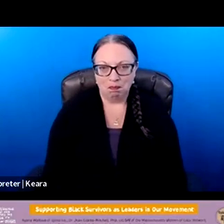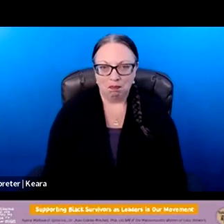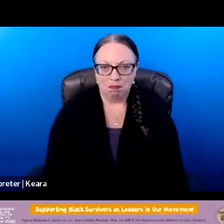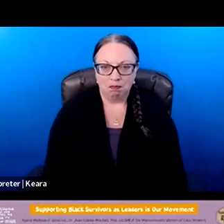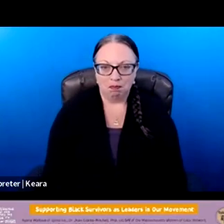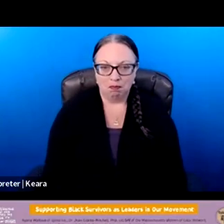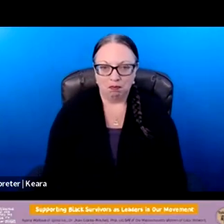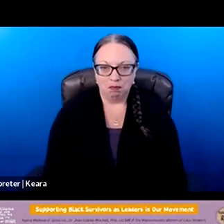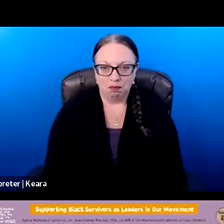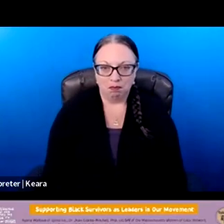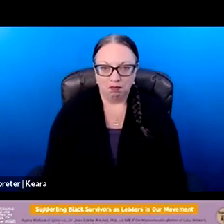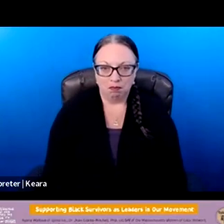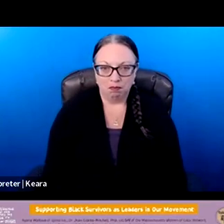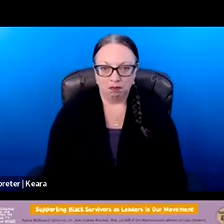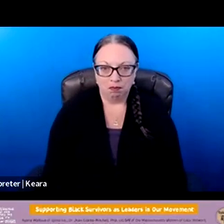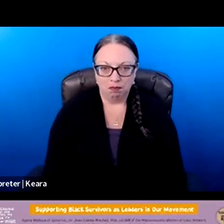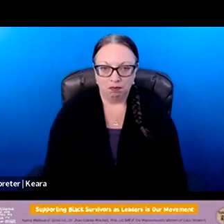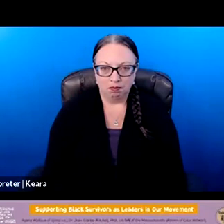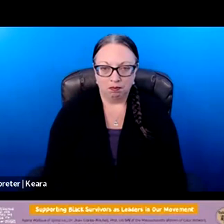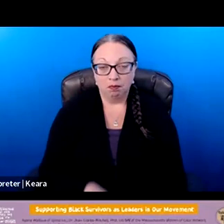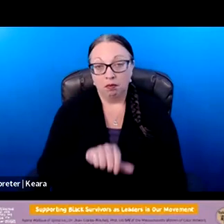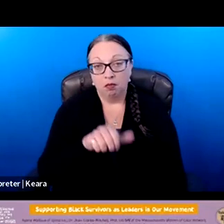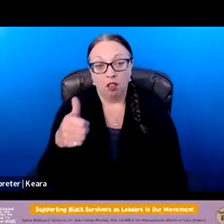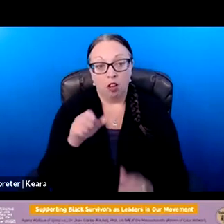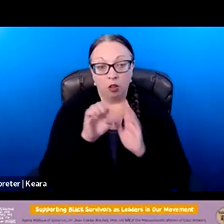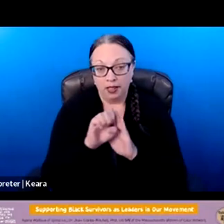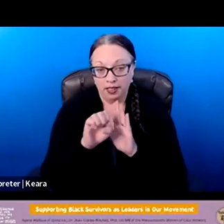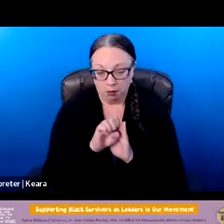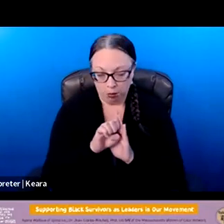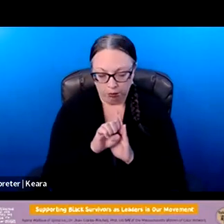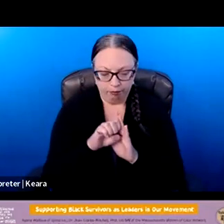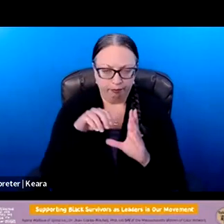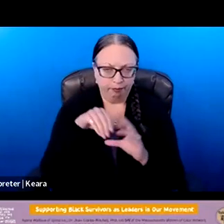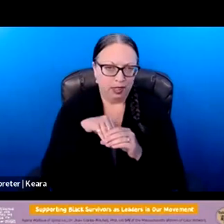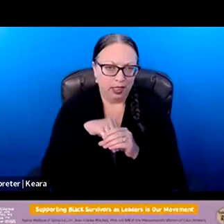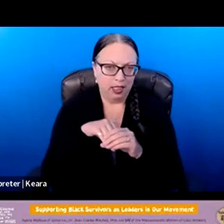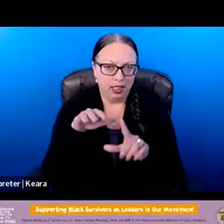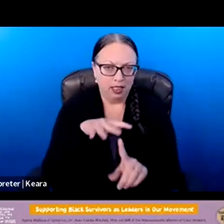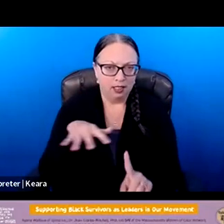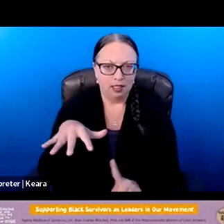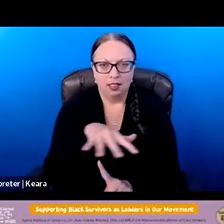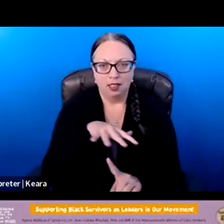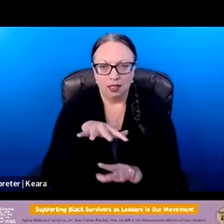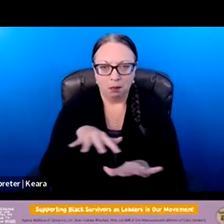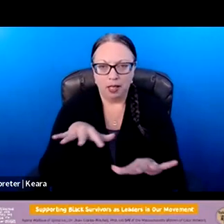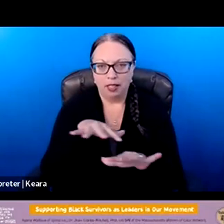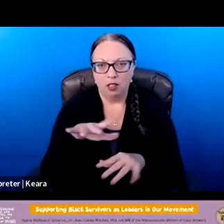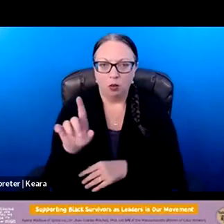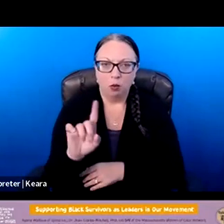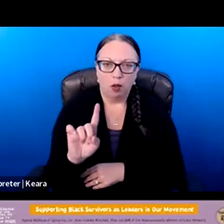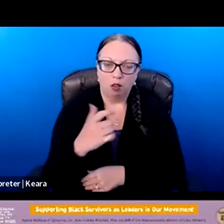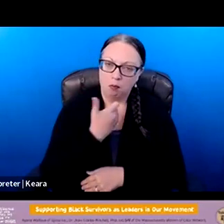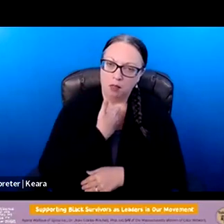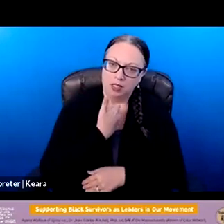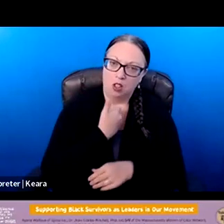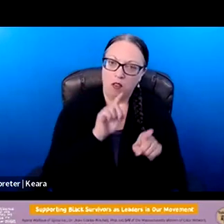Just as, you know, another example of like being in spaces where I'm also a professor and